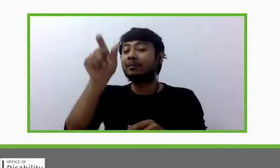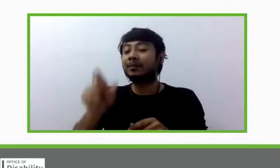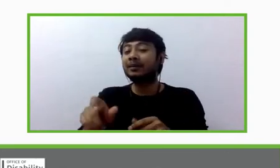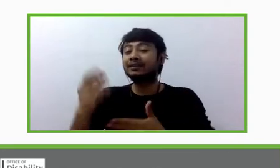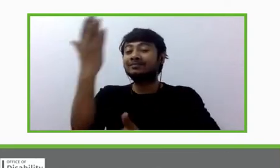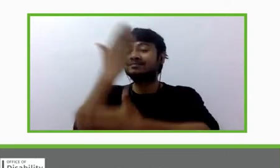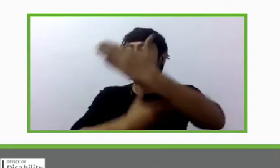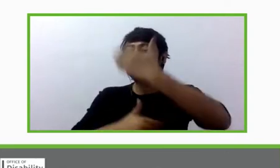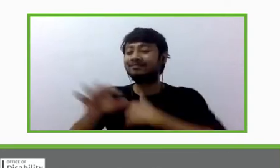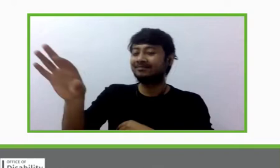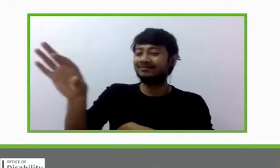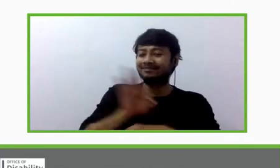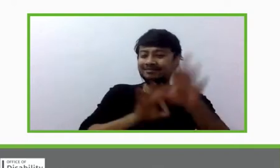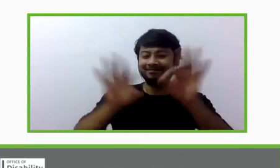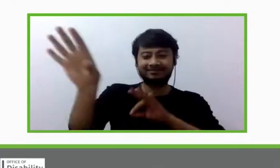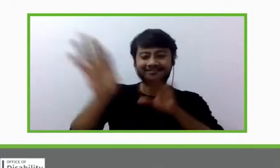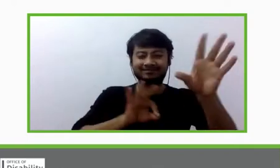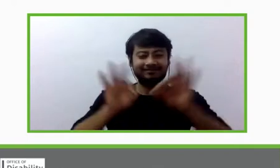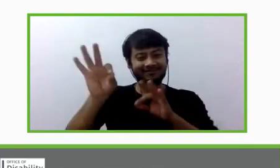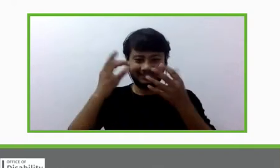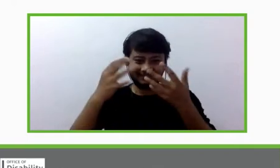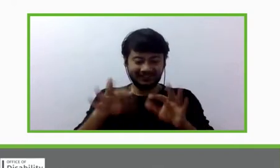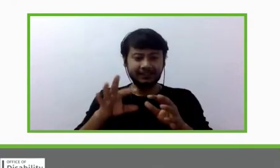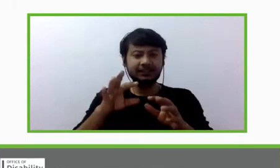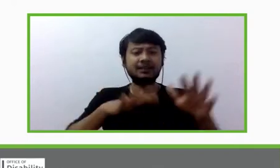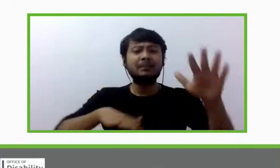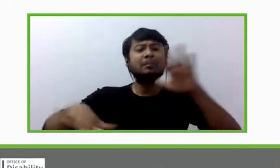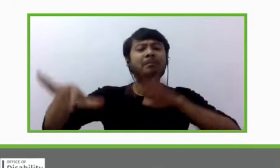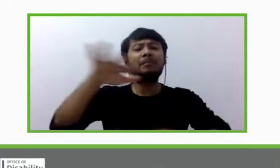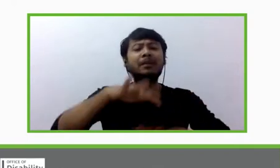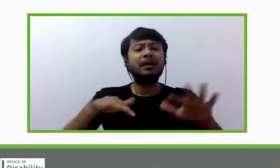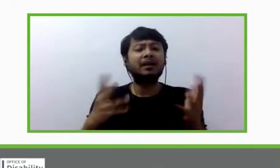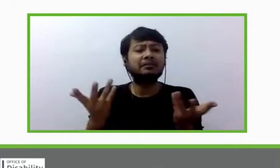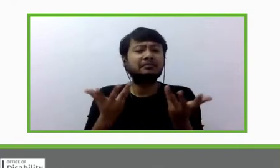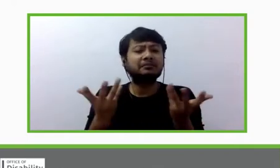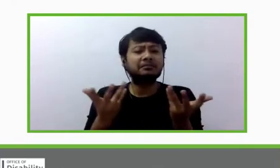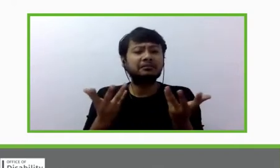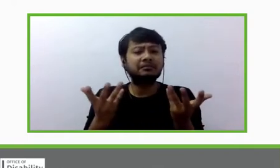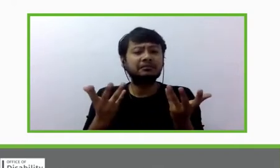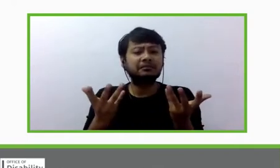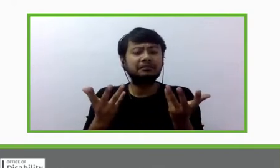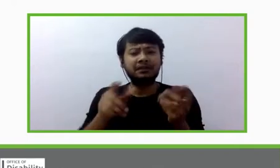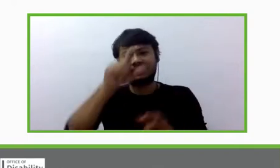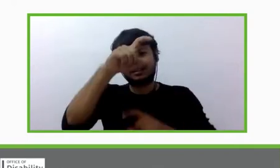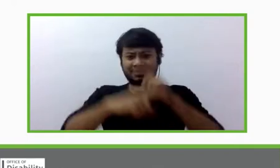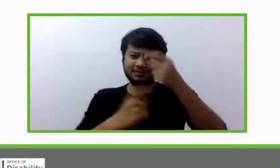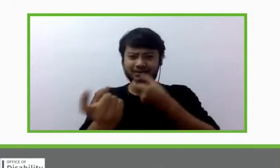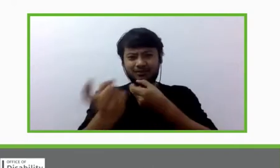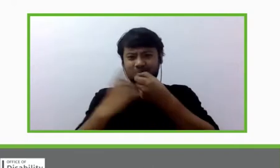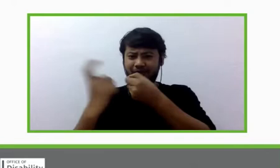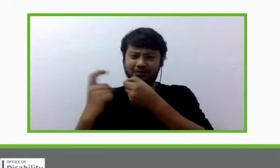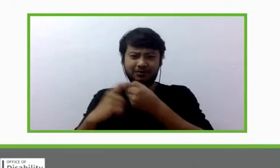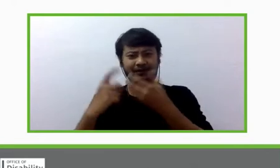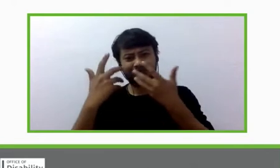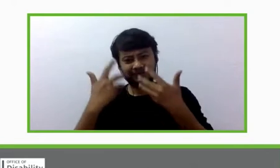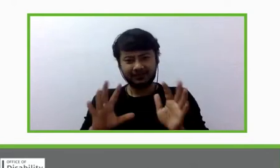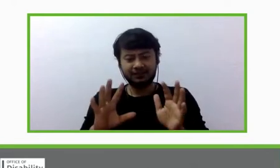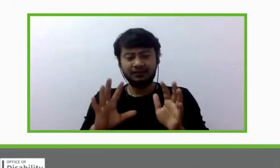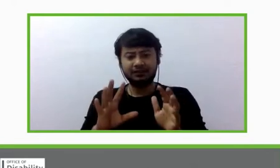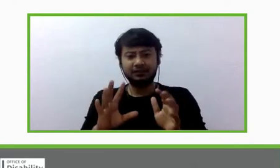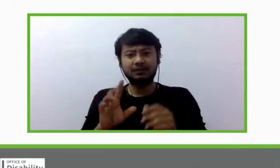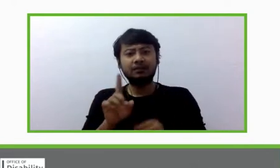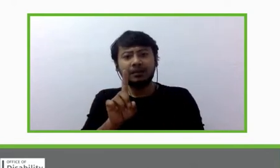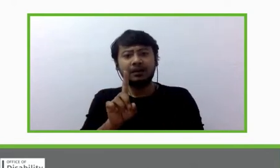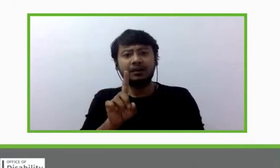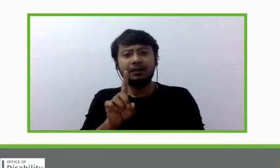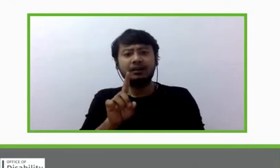assimilation of these folks who are joining your company, and making sure that they can avail